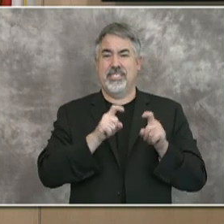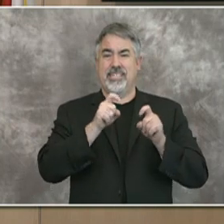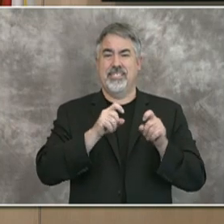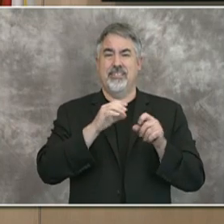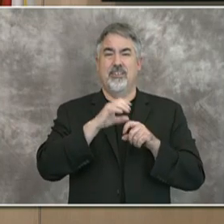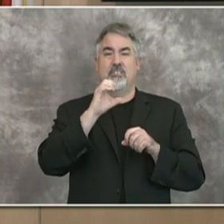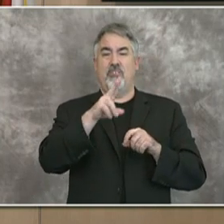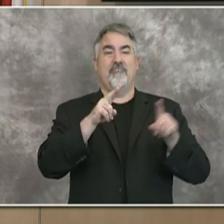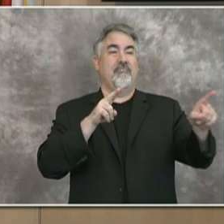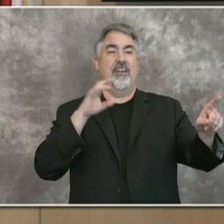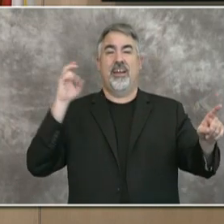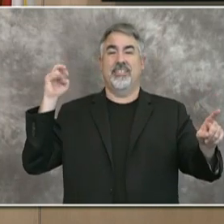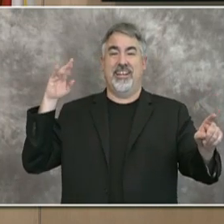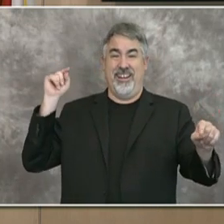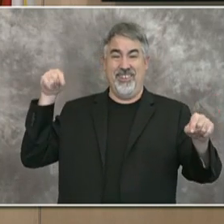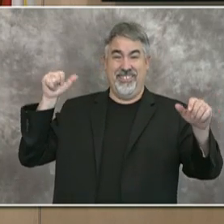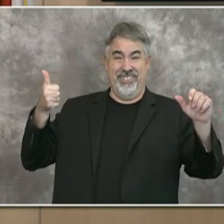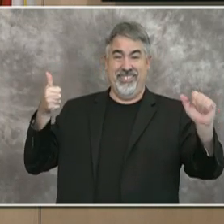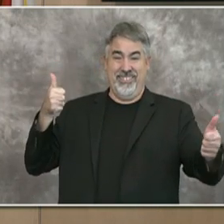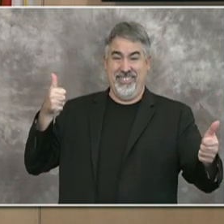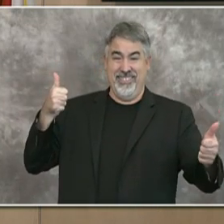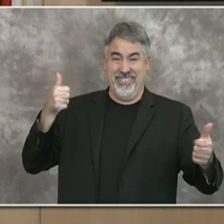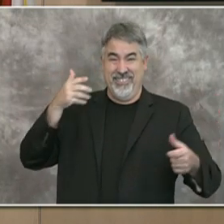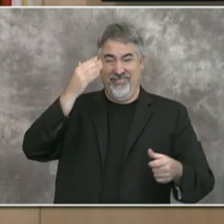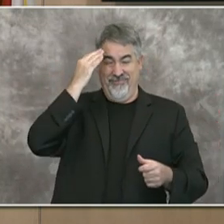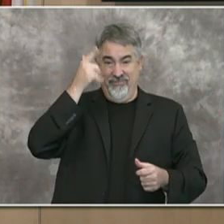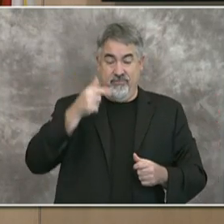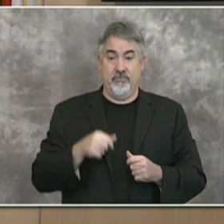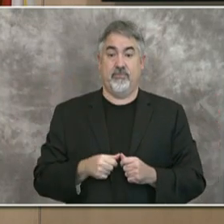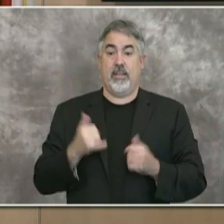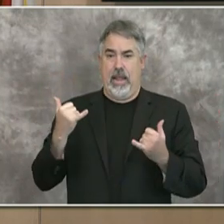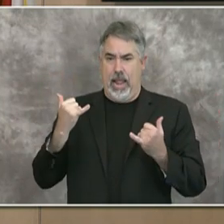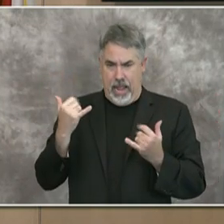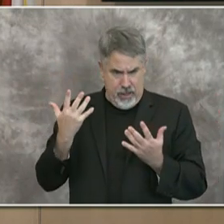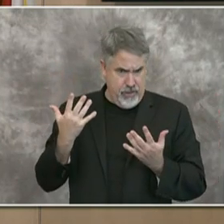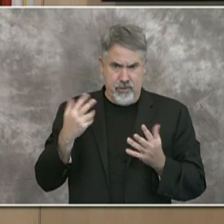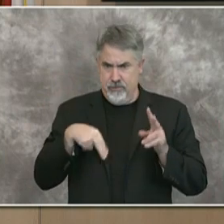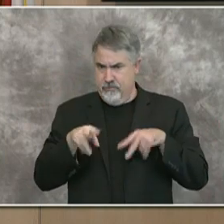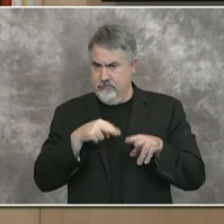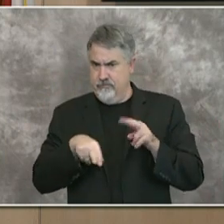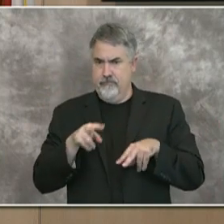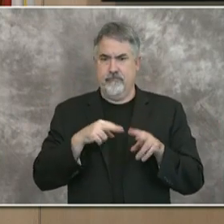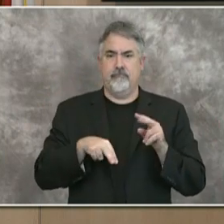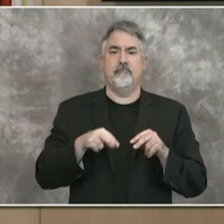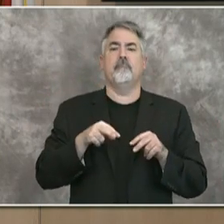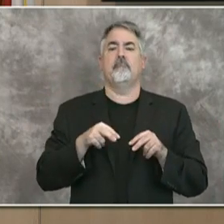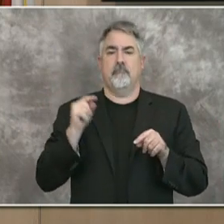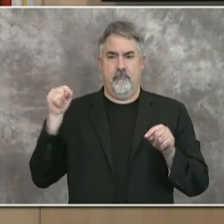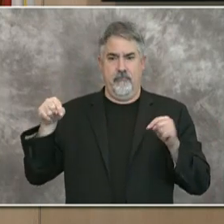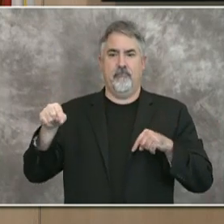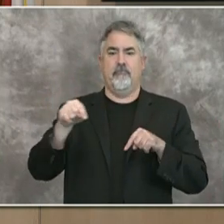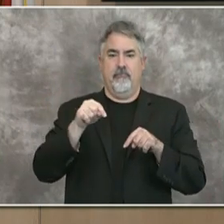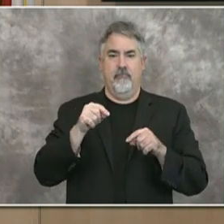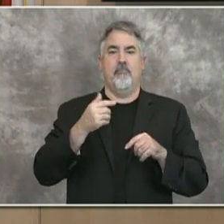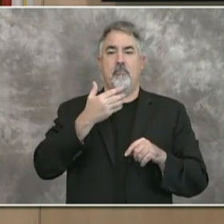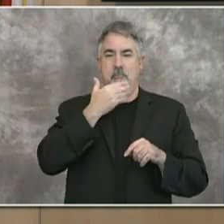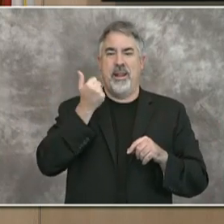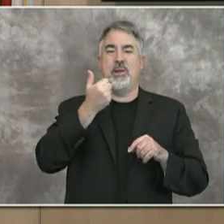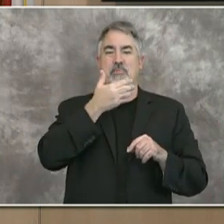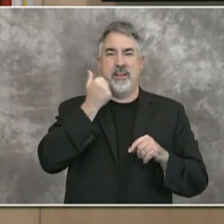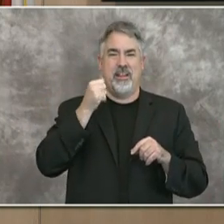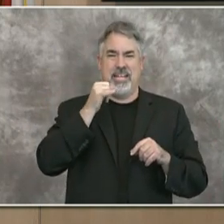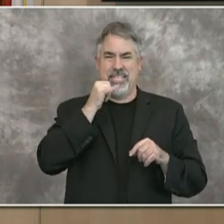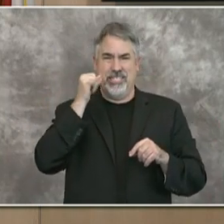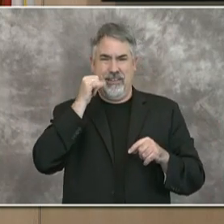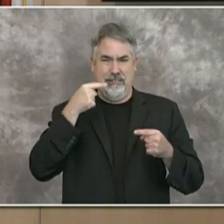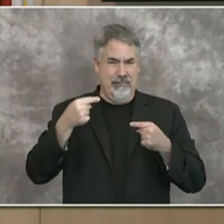El Cajon, and Escondido, are being worked out. It appears that the testing at these 3 sites went much smoother today, and we expect